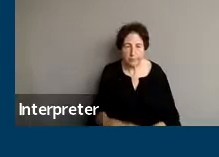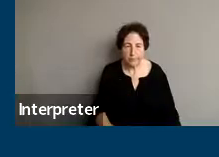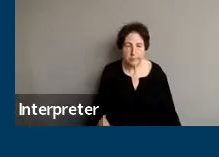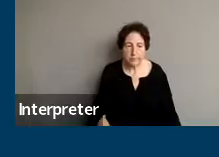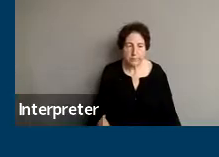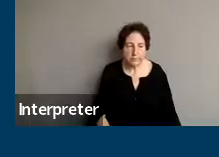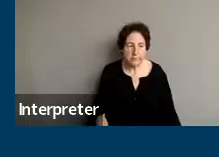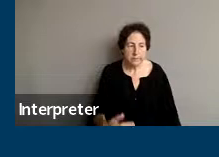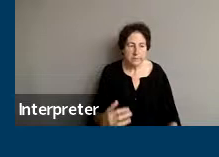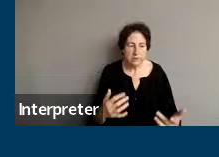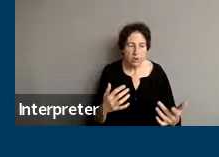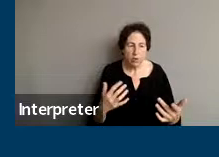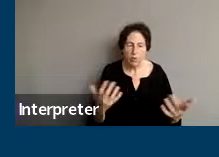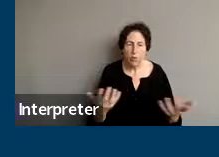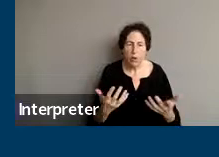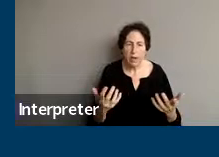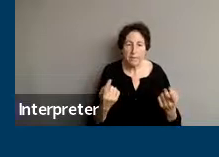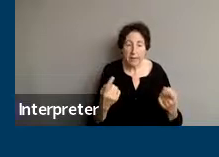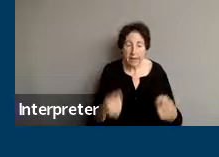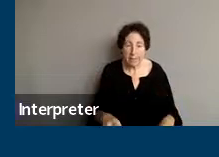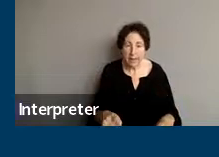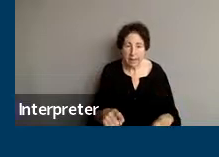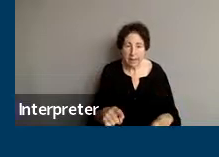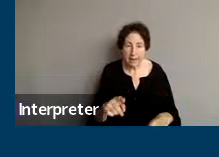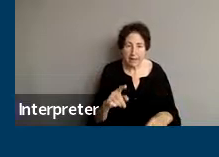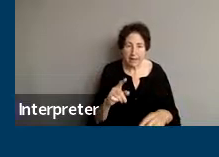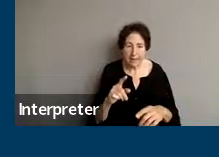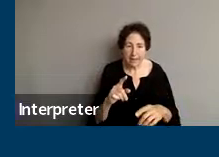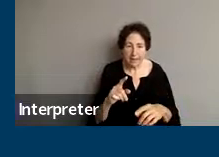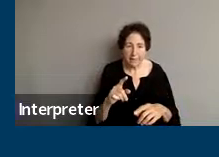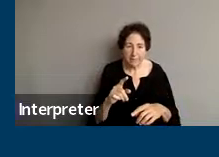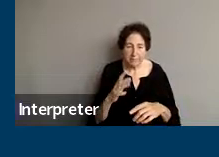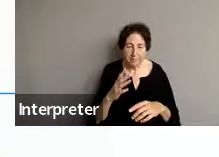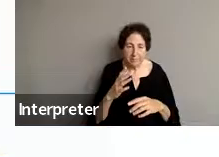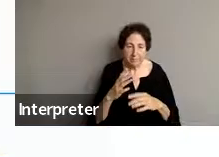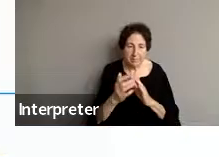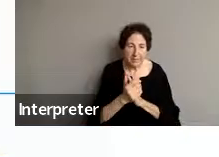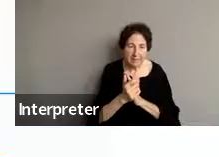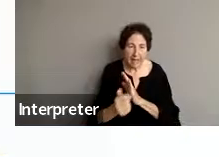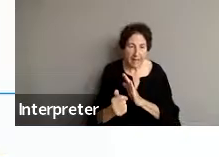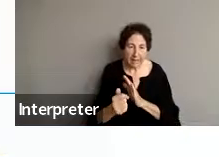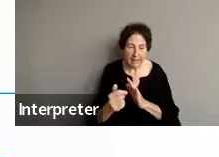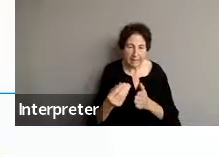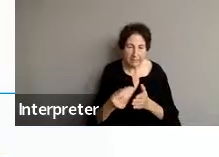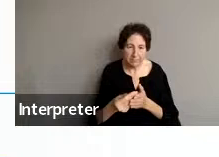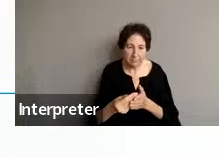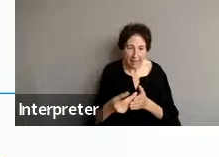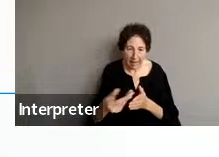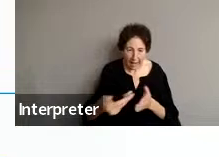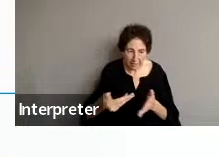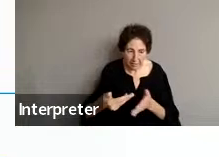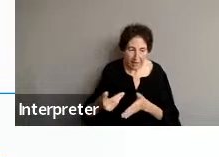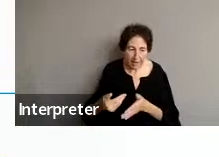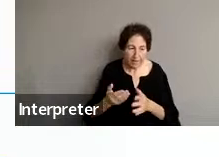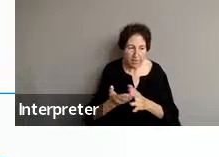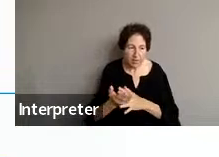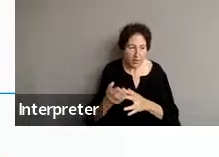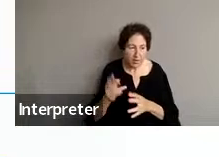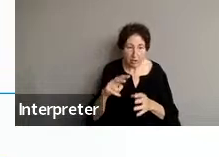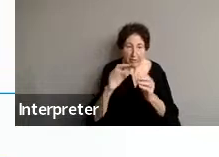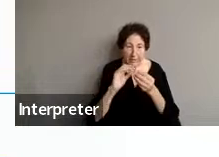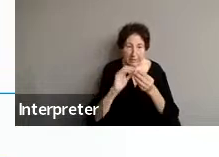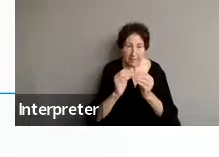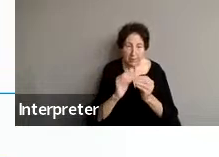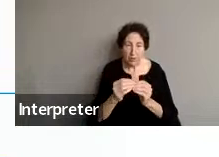So what has been happening in talent acquisition and those developmental updates? So look at these